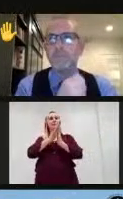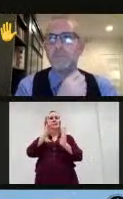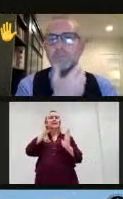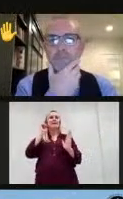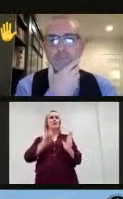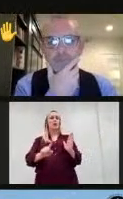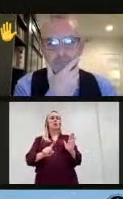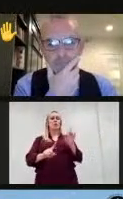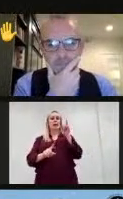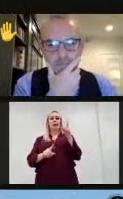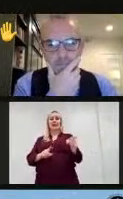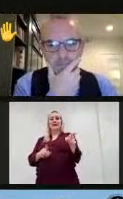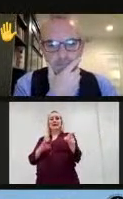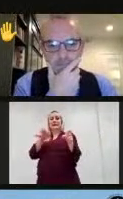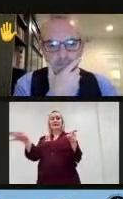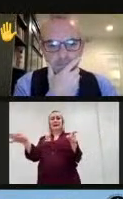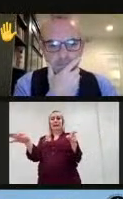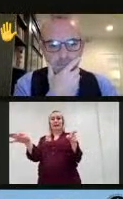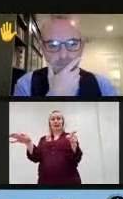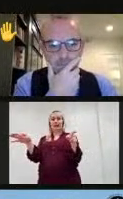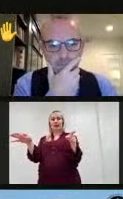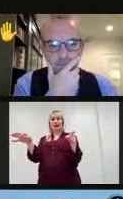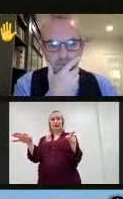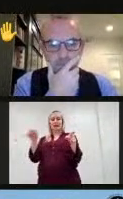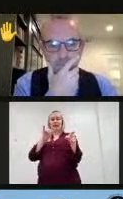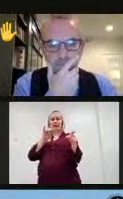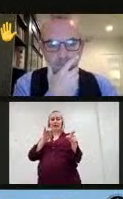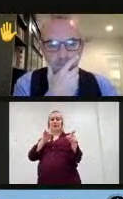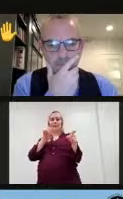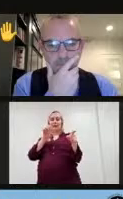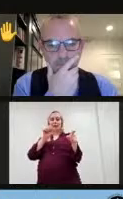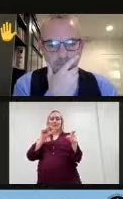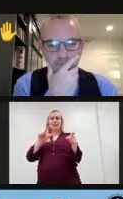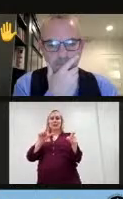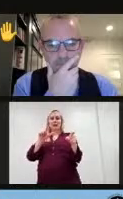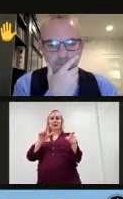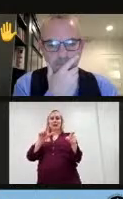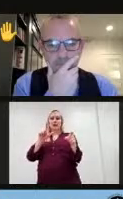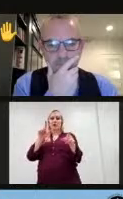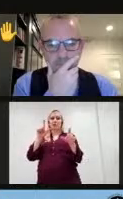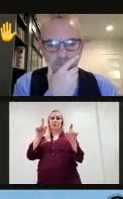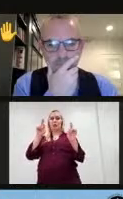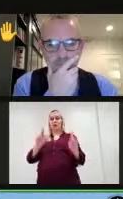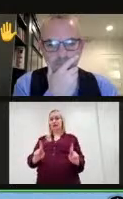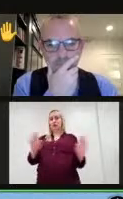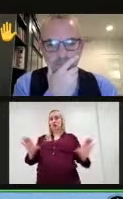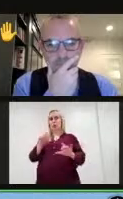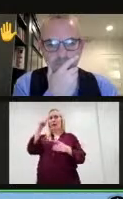for the ideal candidate to do these things. We're not.